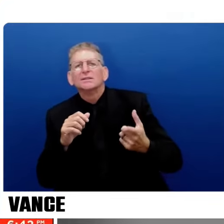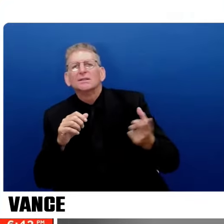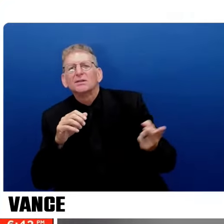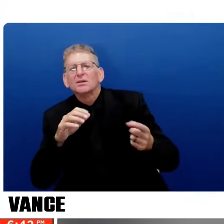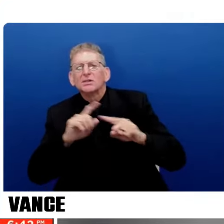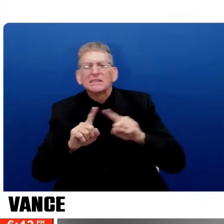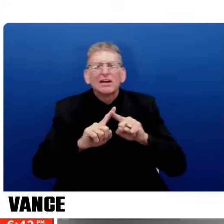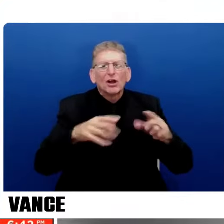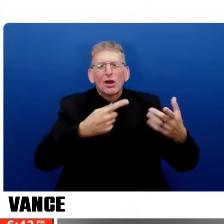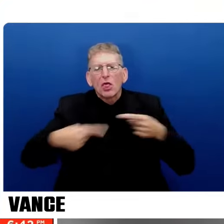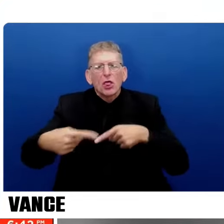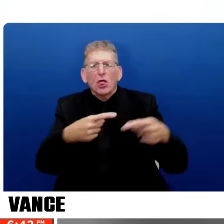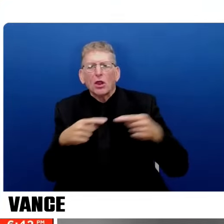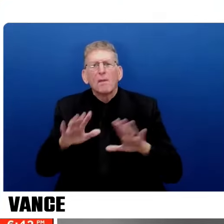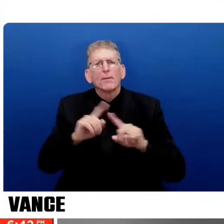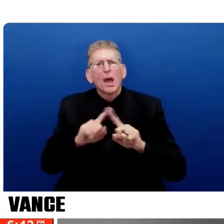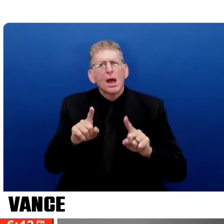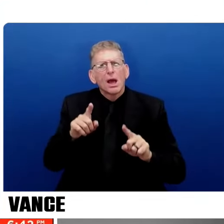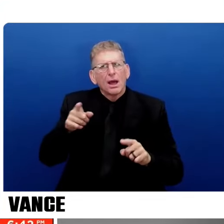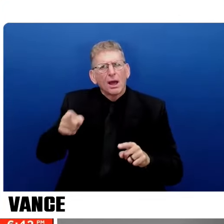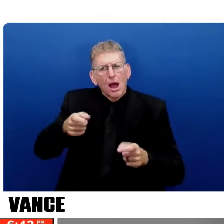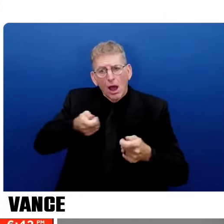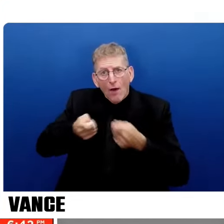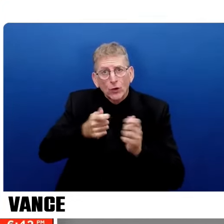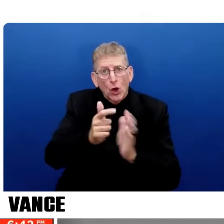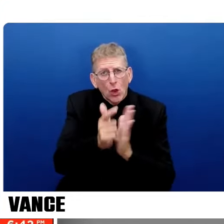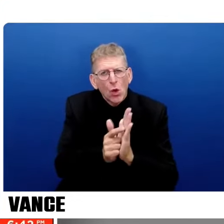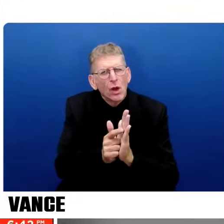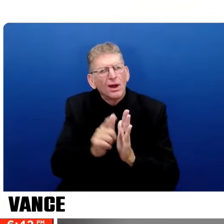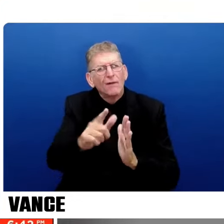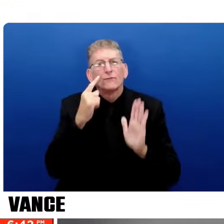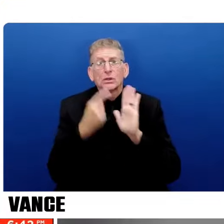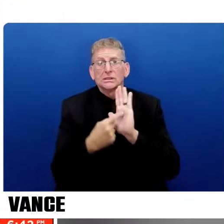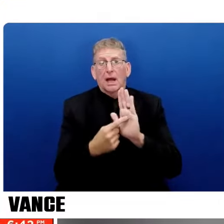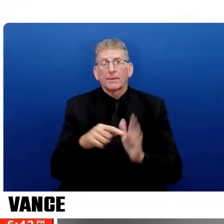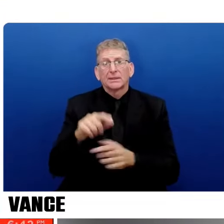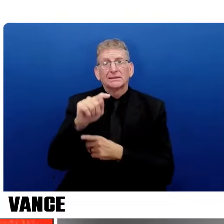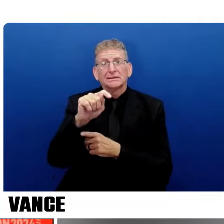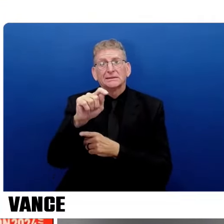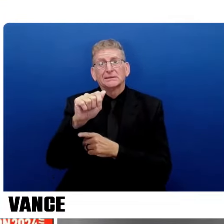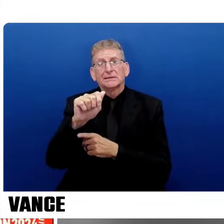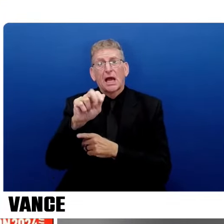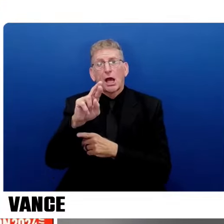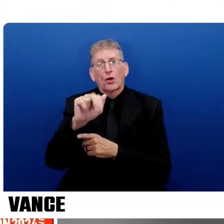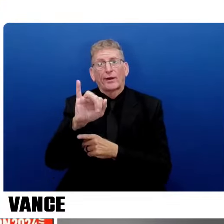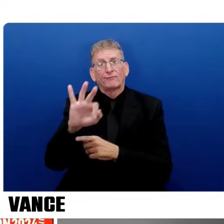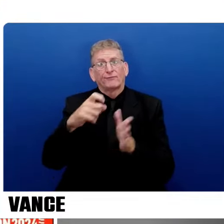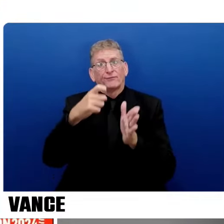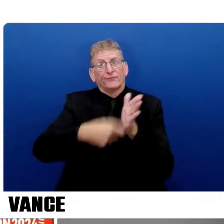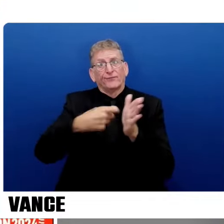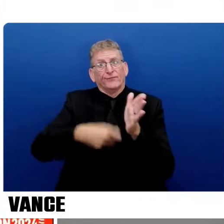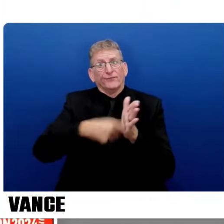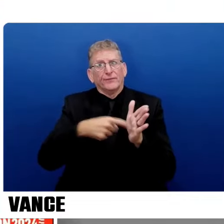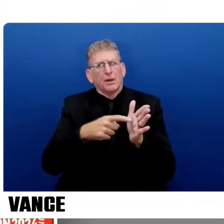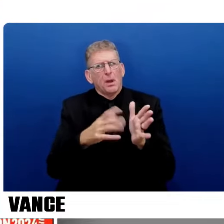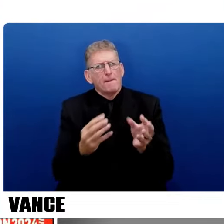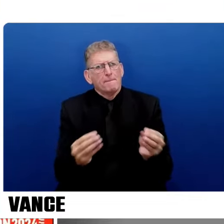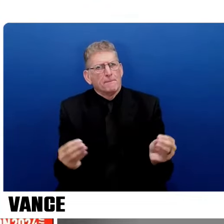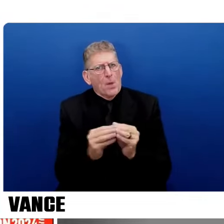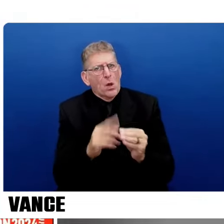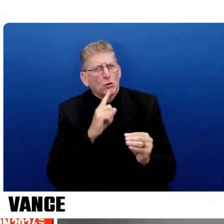on tariffs, for example, where I think that we could have done so much more if the Republican Congress and the Democrats in Congress had been a little